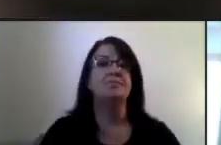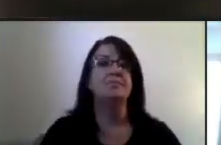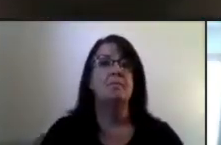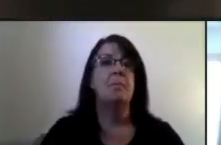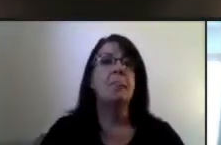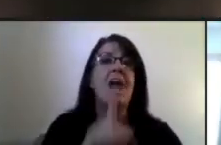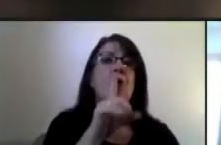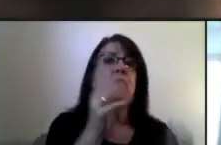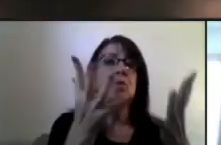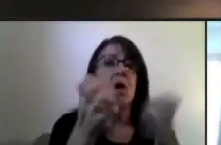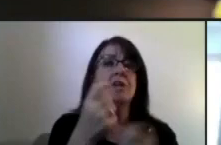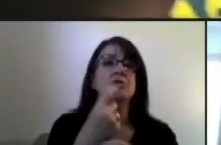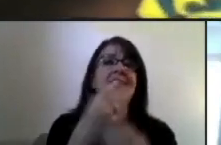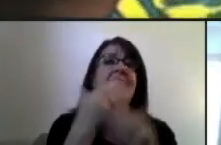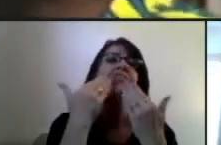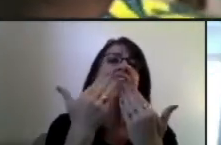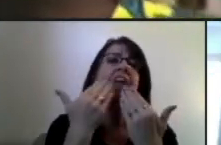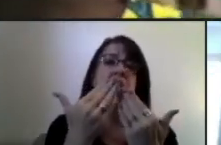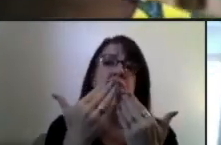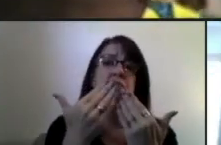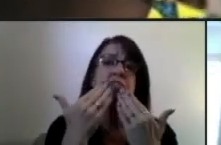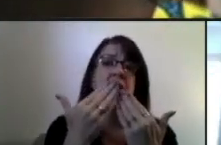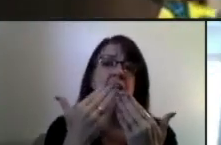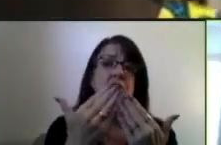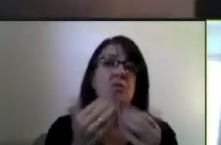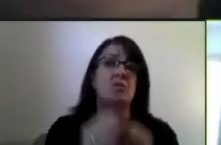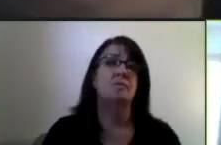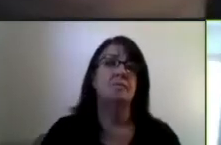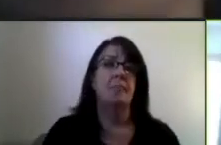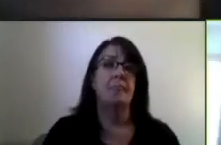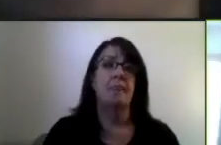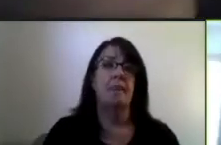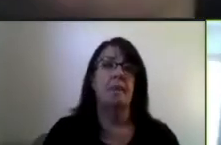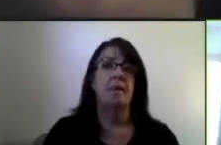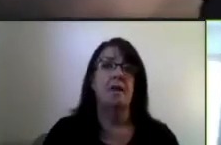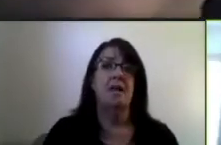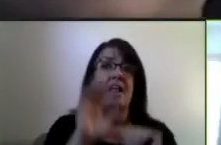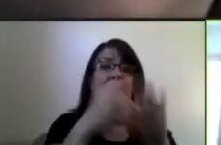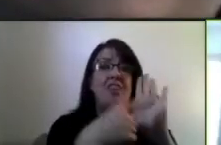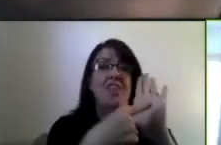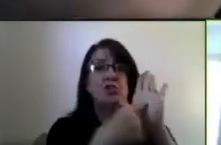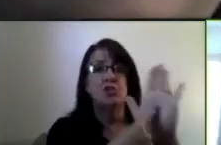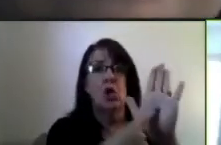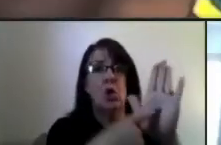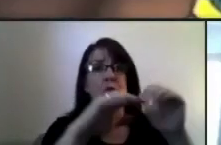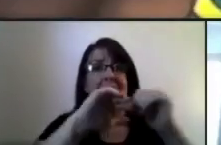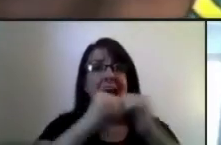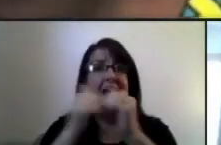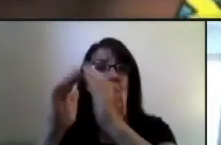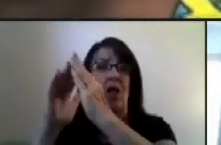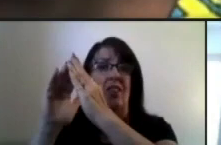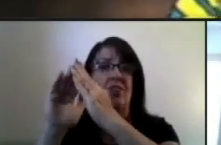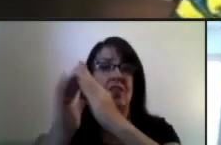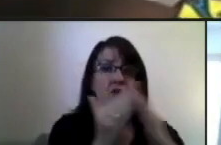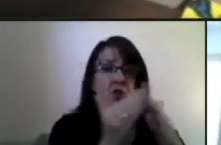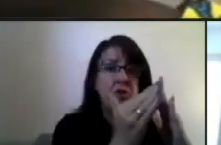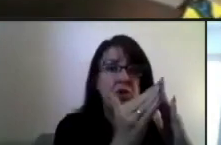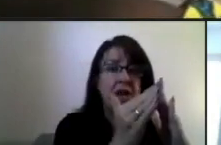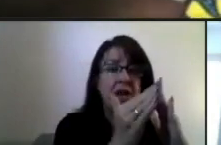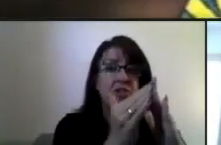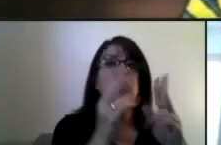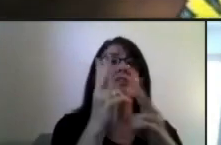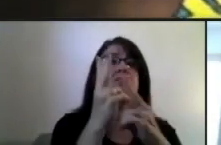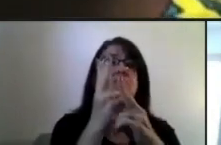want to say thank you, Christian, and thank you, Ophelia, because it is showing how the communities are actually taking it into their own